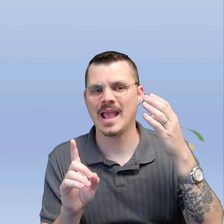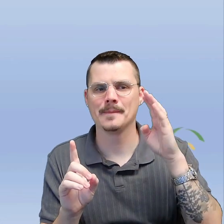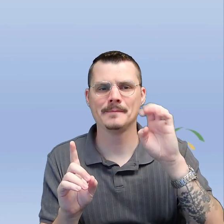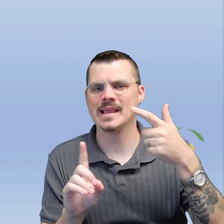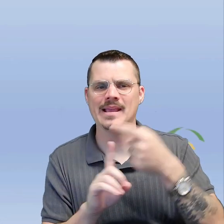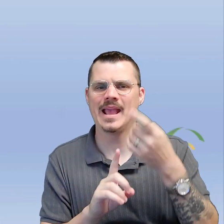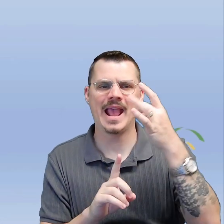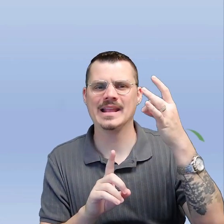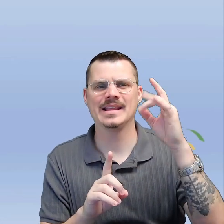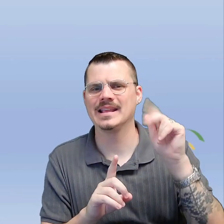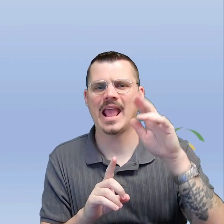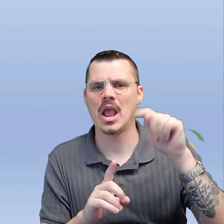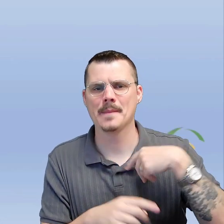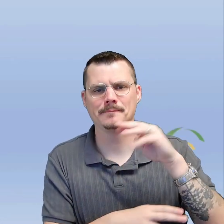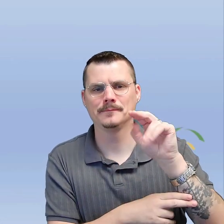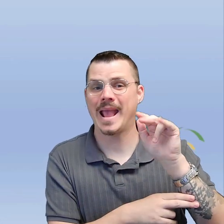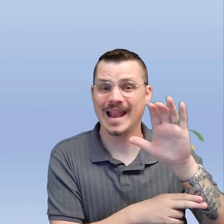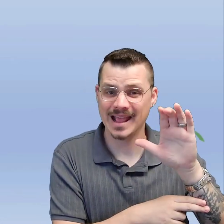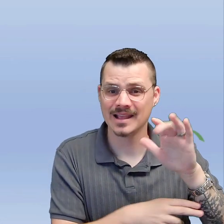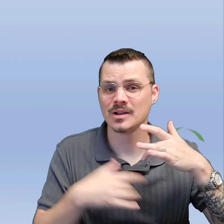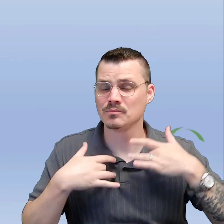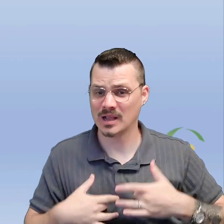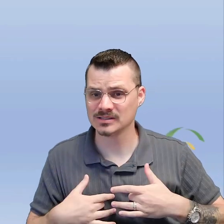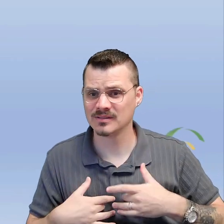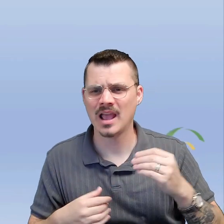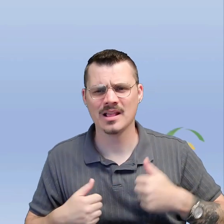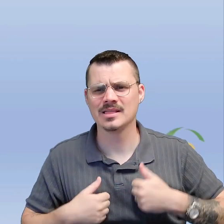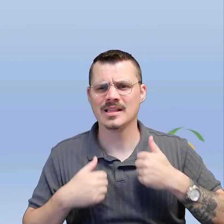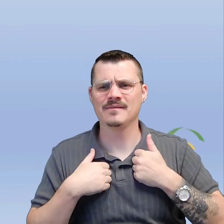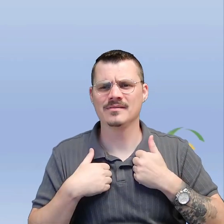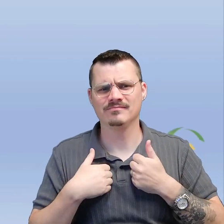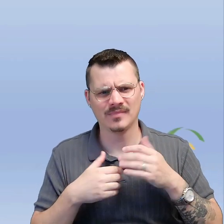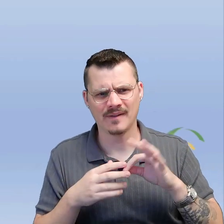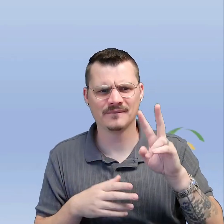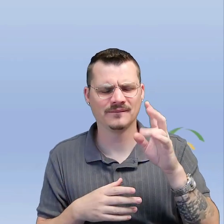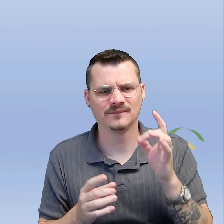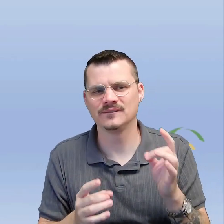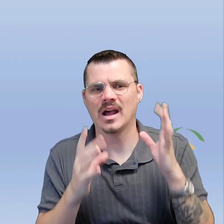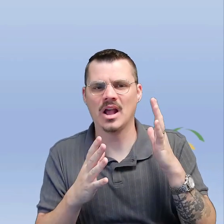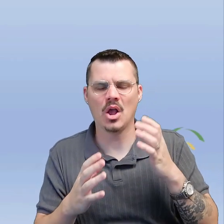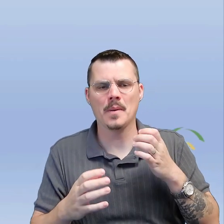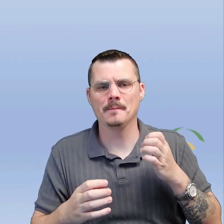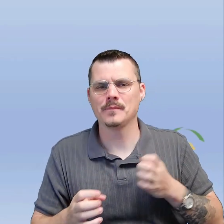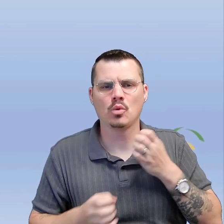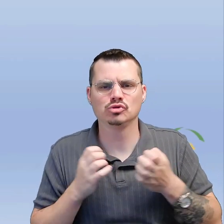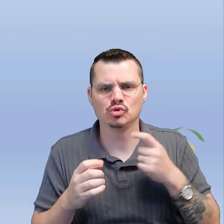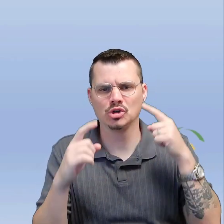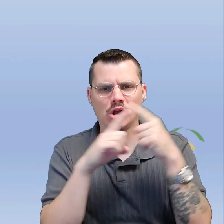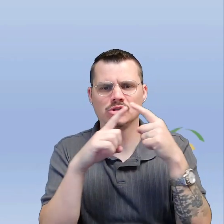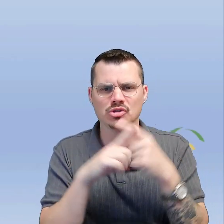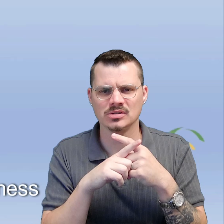Being an 18-carat manic depressive and having lived a life of violent emotional